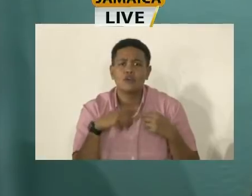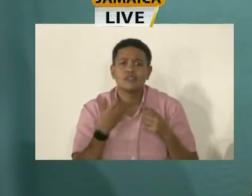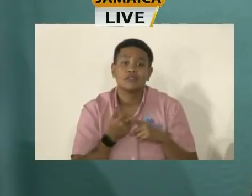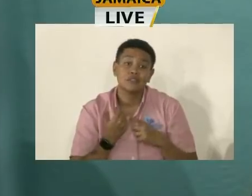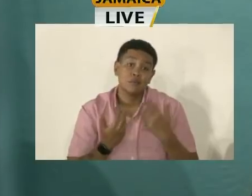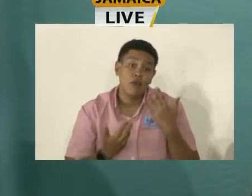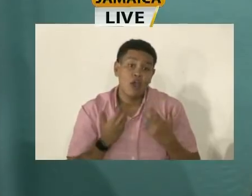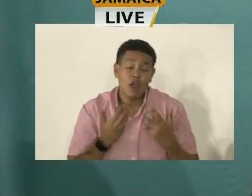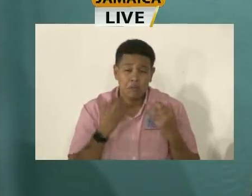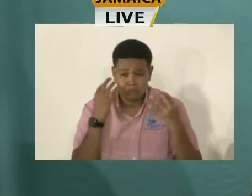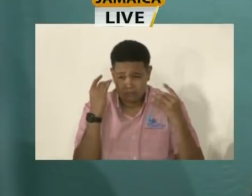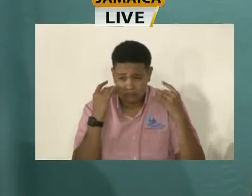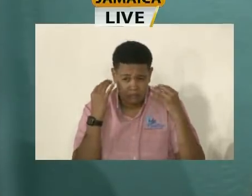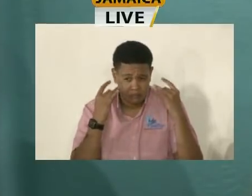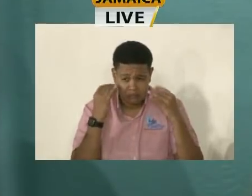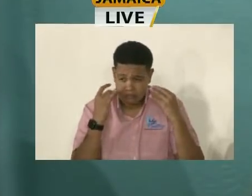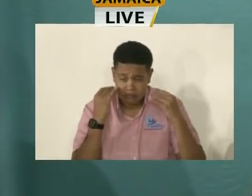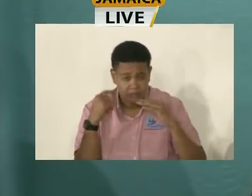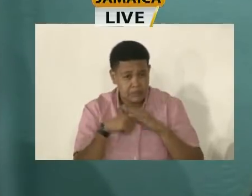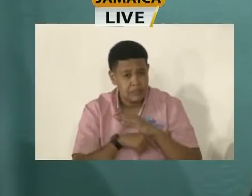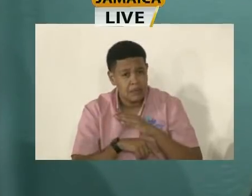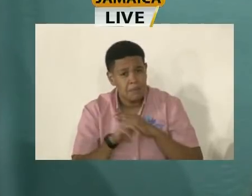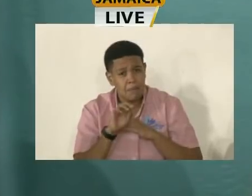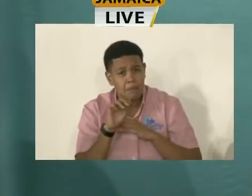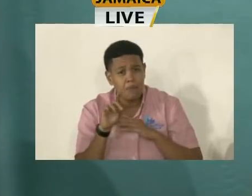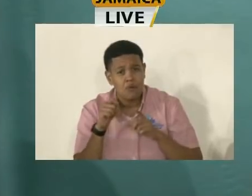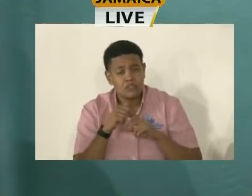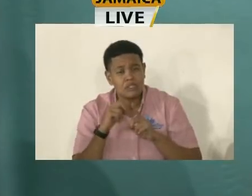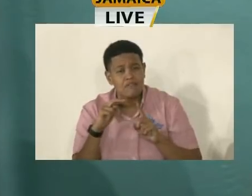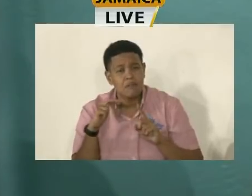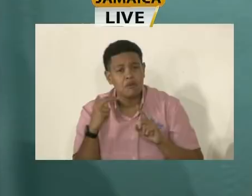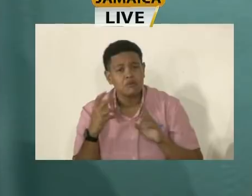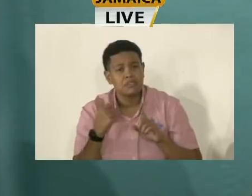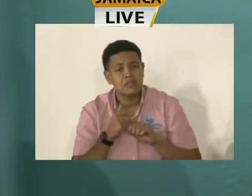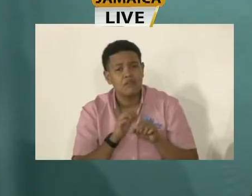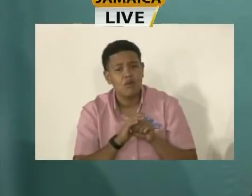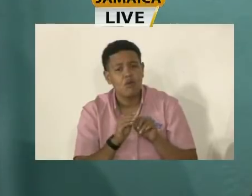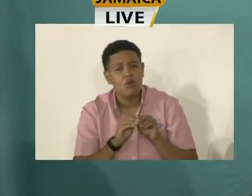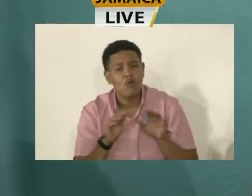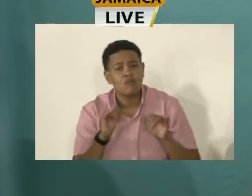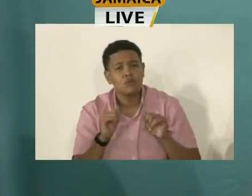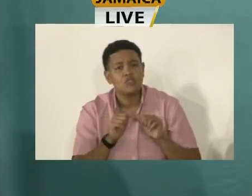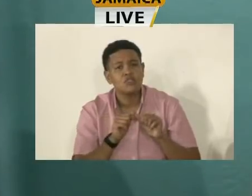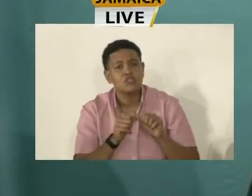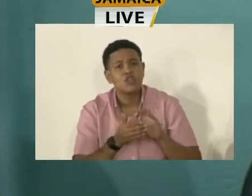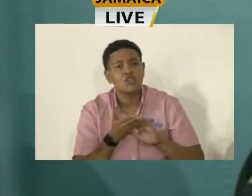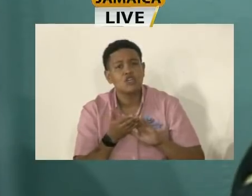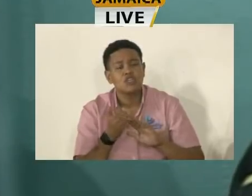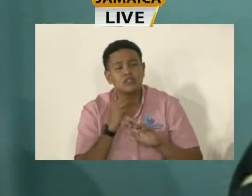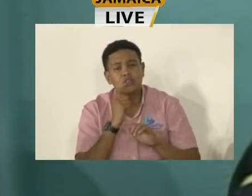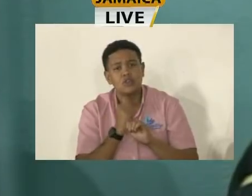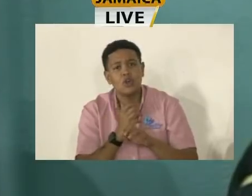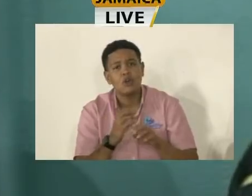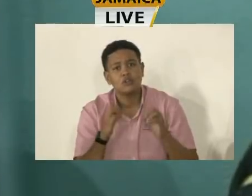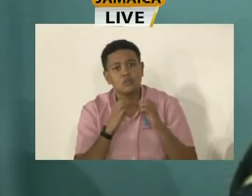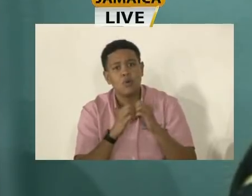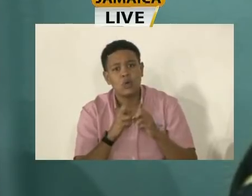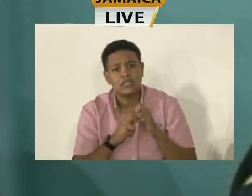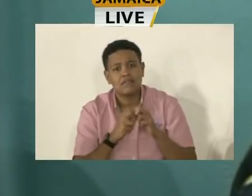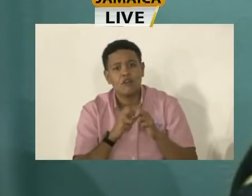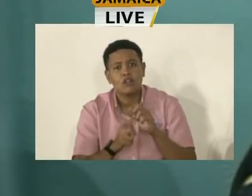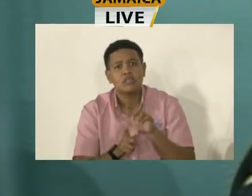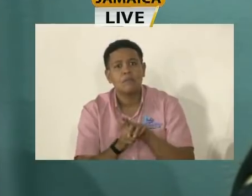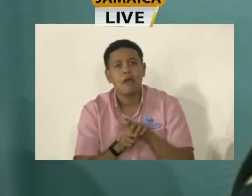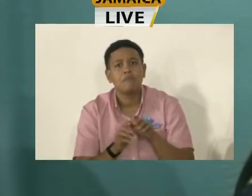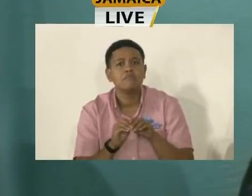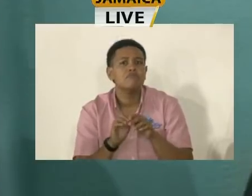perhaps pensive mood in view of the pandemic, which continues to cause great difficulty in